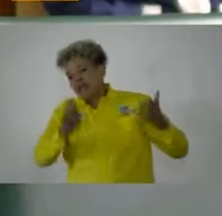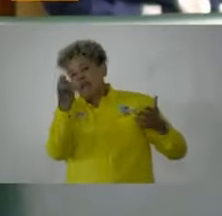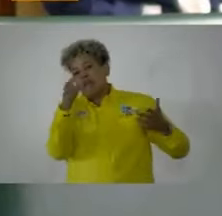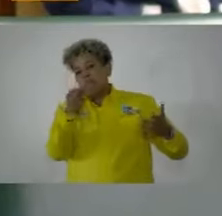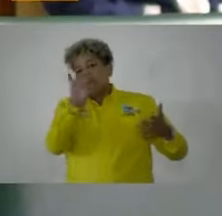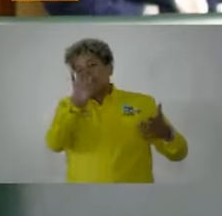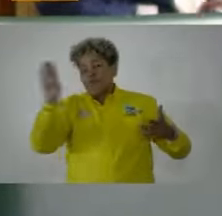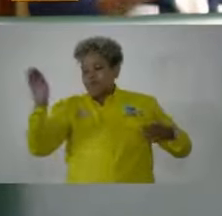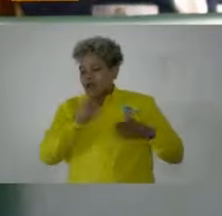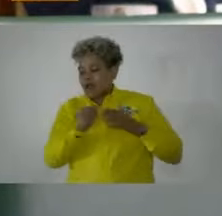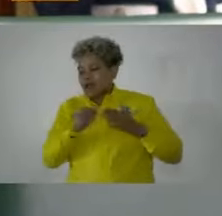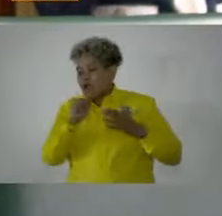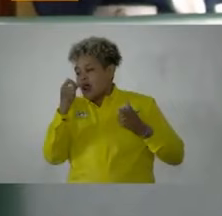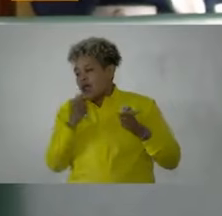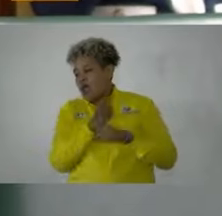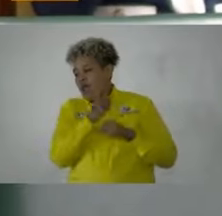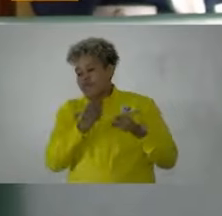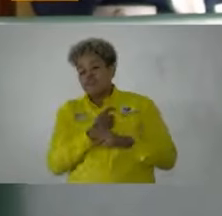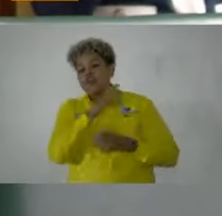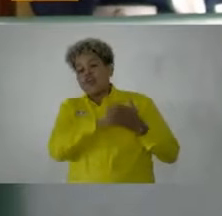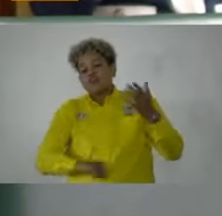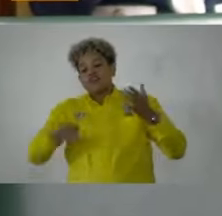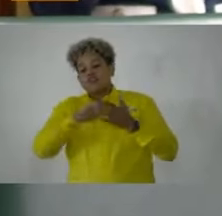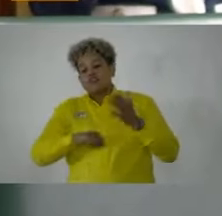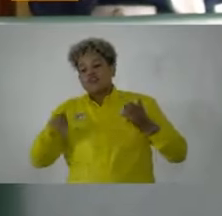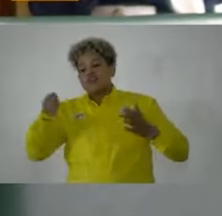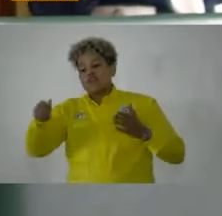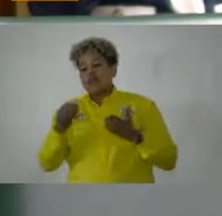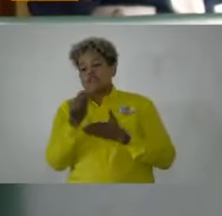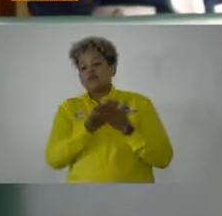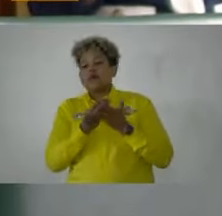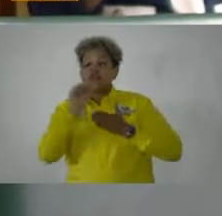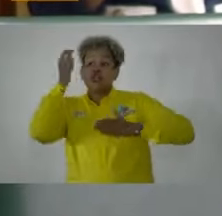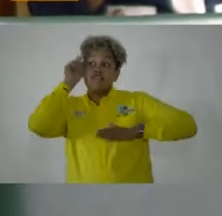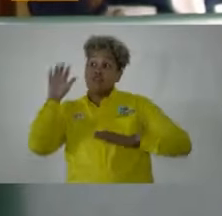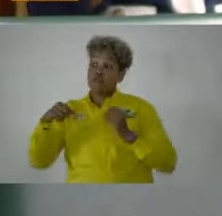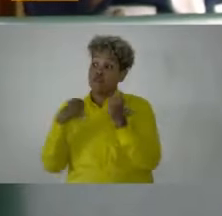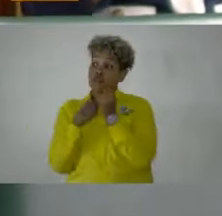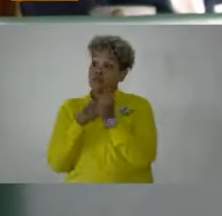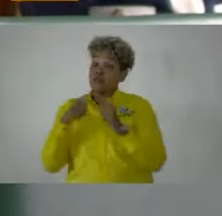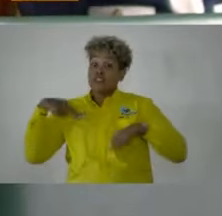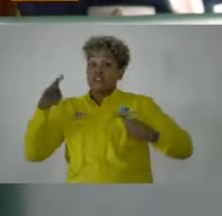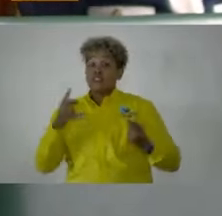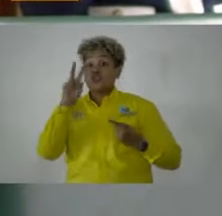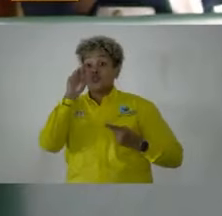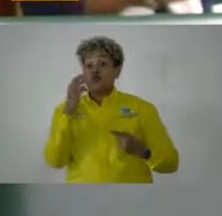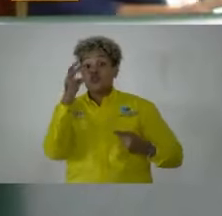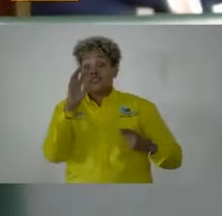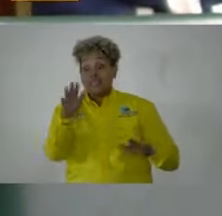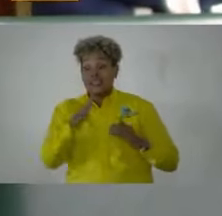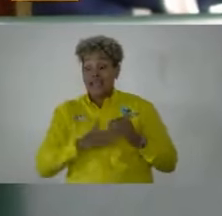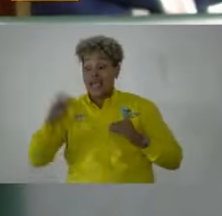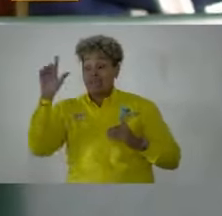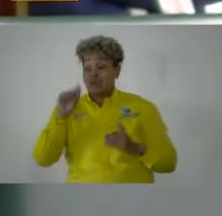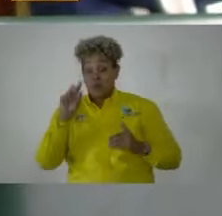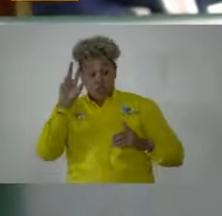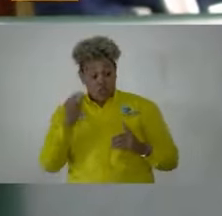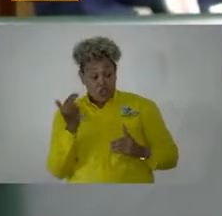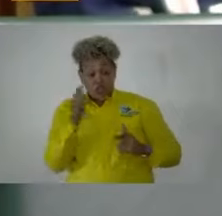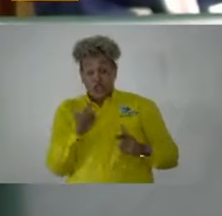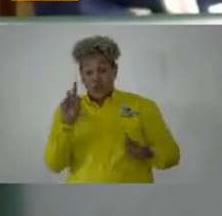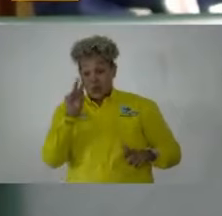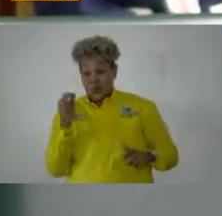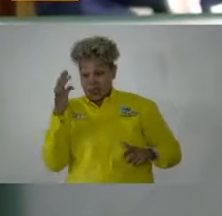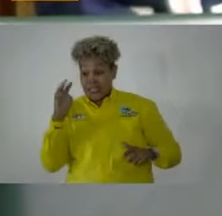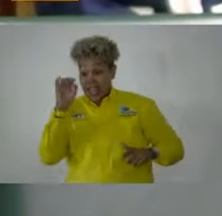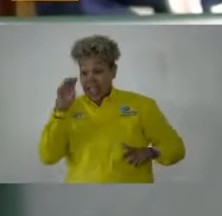$11.4 billion every year to finance the budget of the government since 2016. After the 2013 to